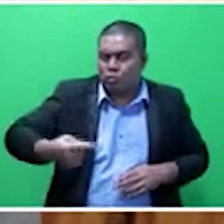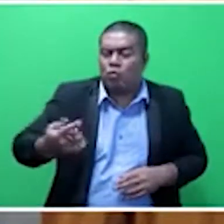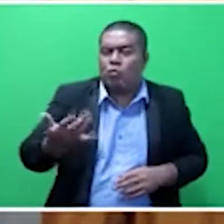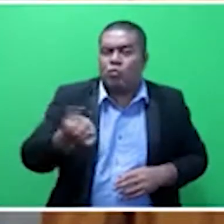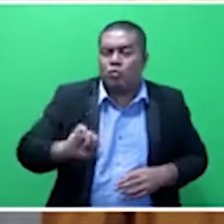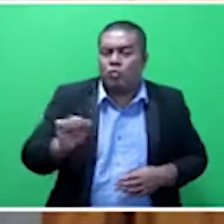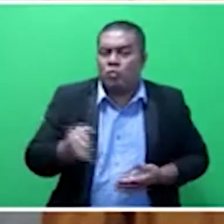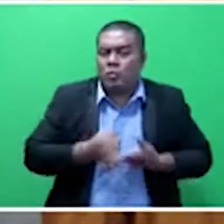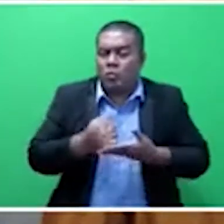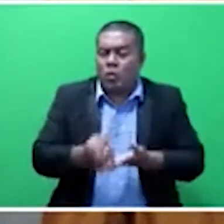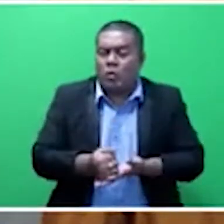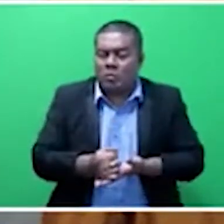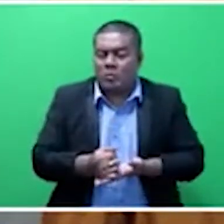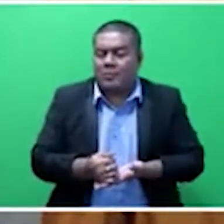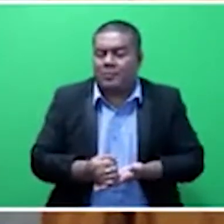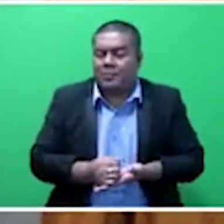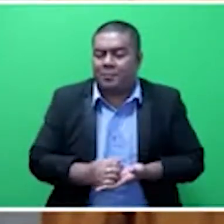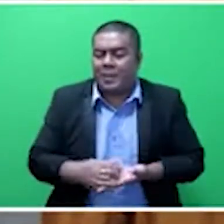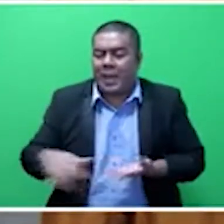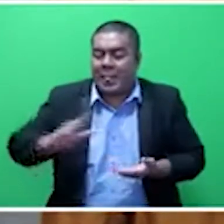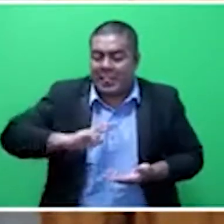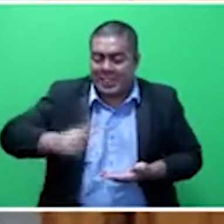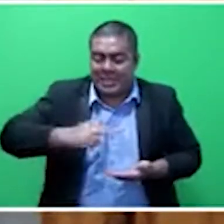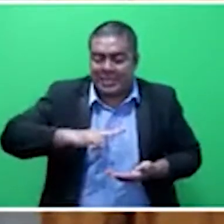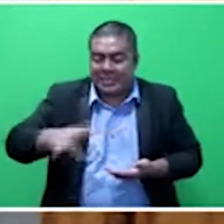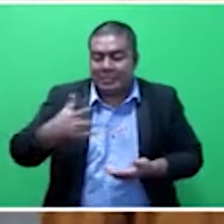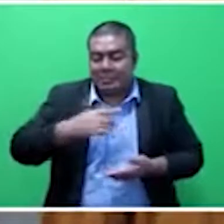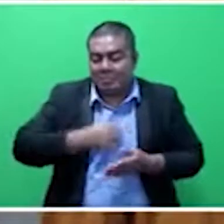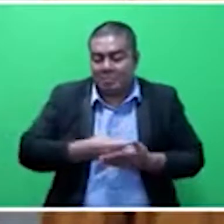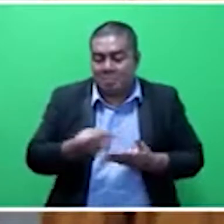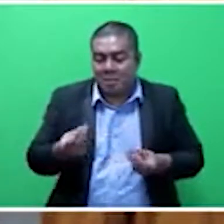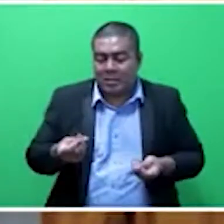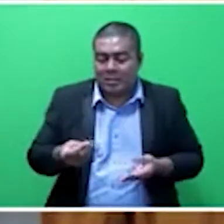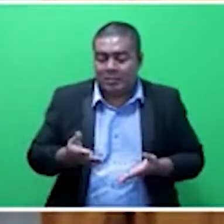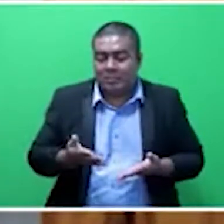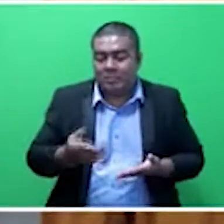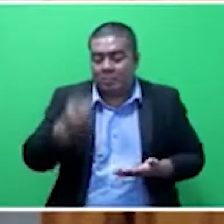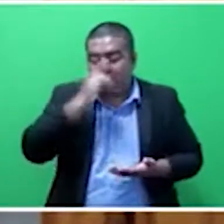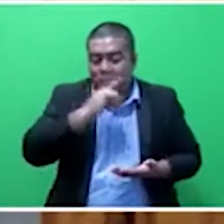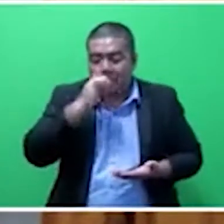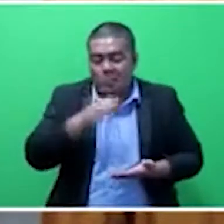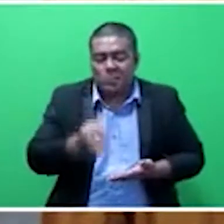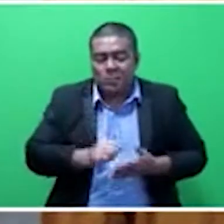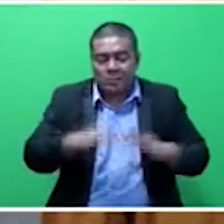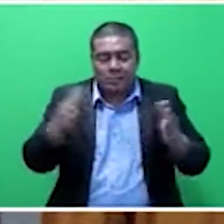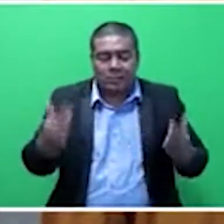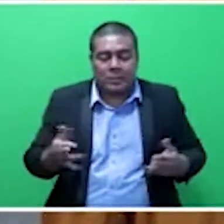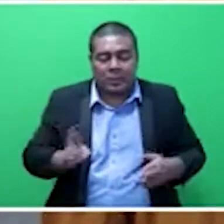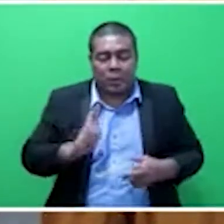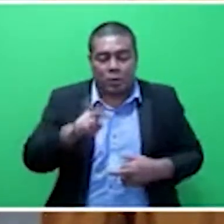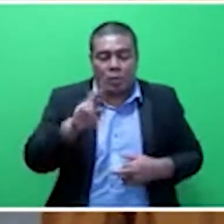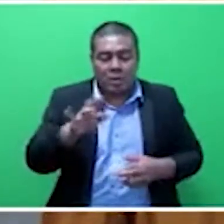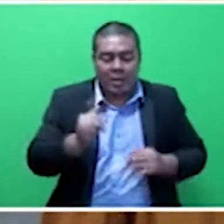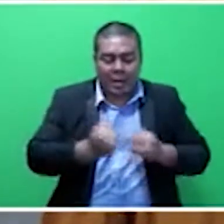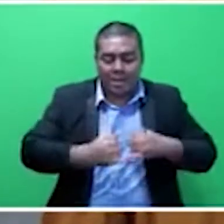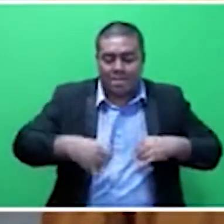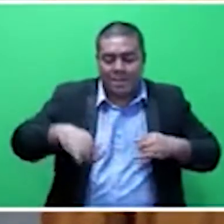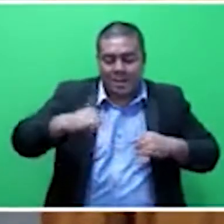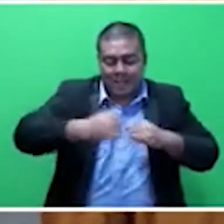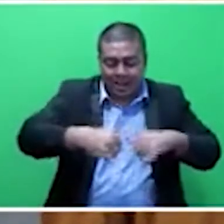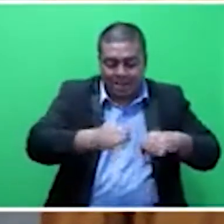informal resident settlements and to provide cost-sharing basis to social housing assistance for rural and maritime